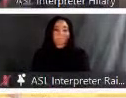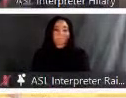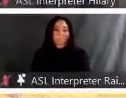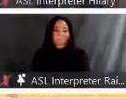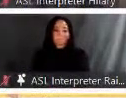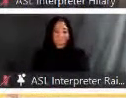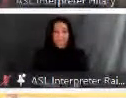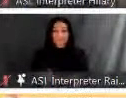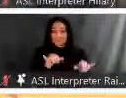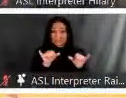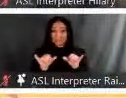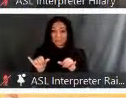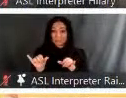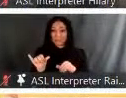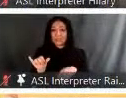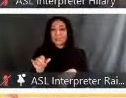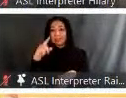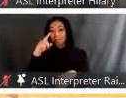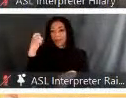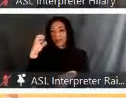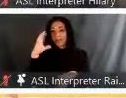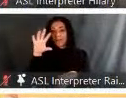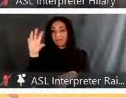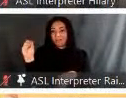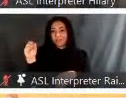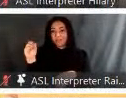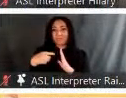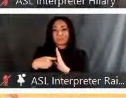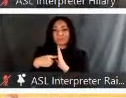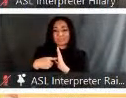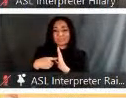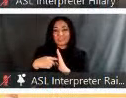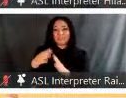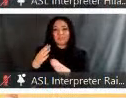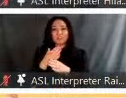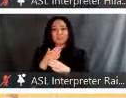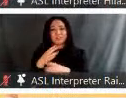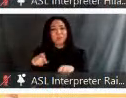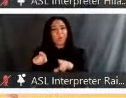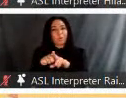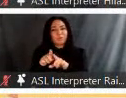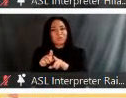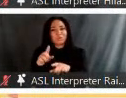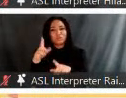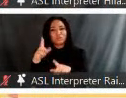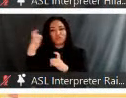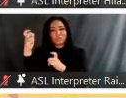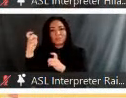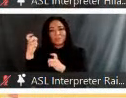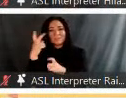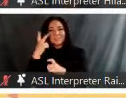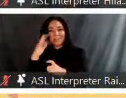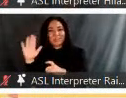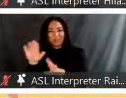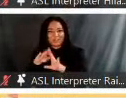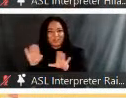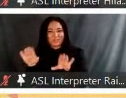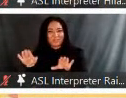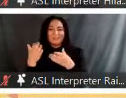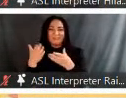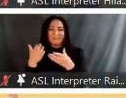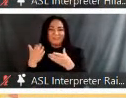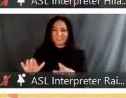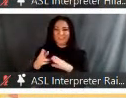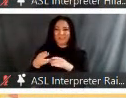Similarly, a Black African American representative shared that they also dream of seeing their children complete a higher education, have